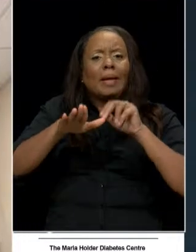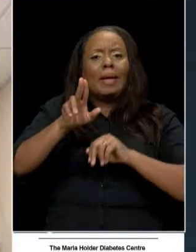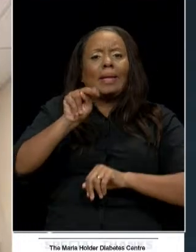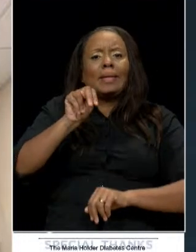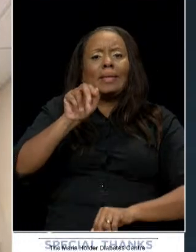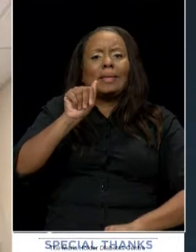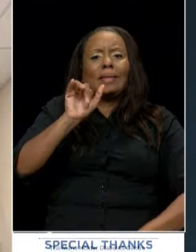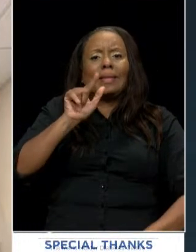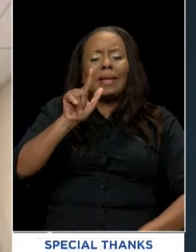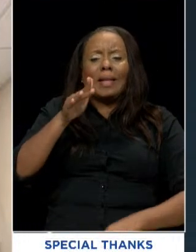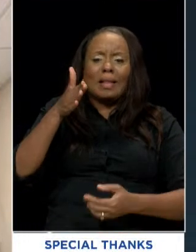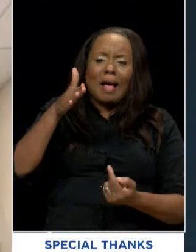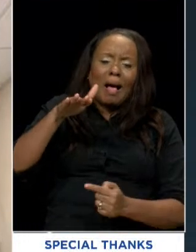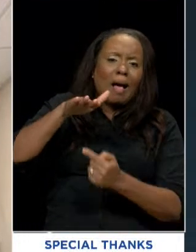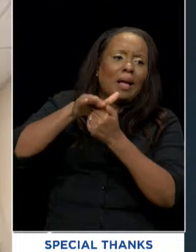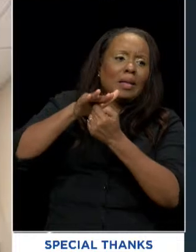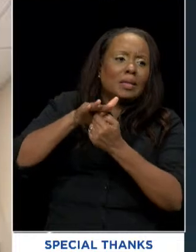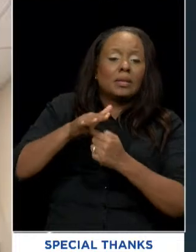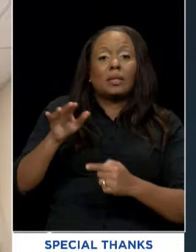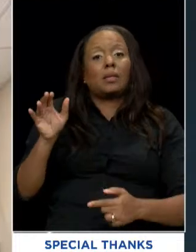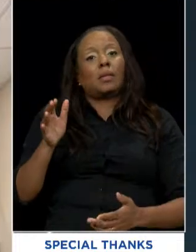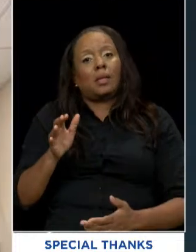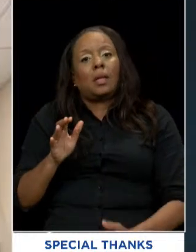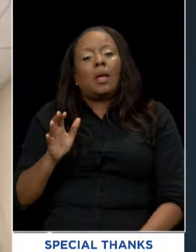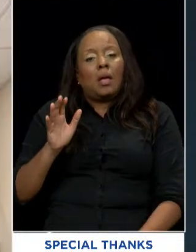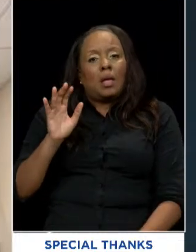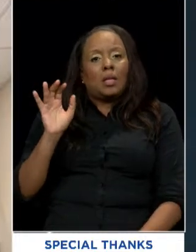happening basically in the penis, or